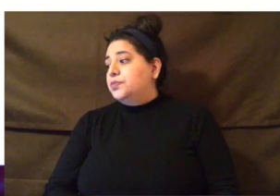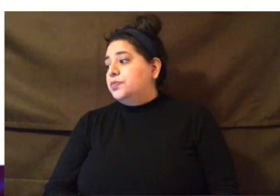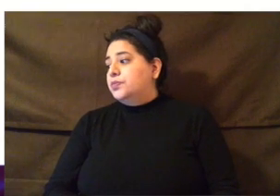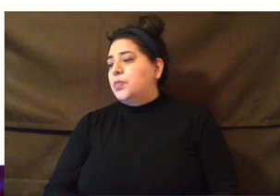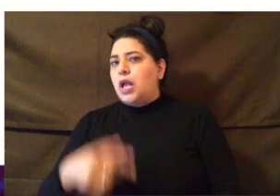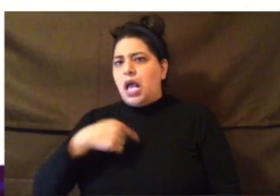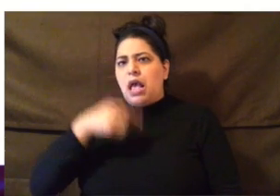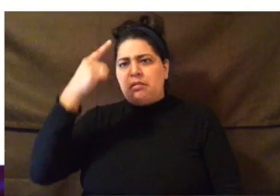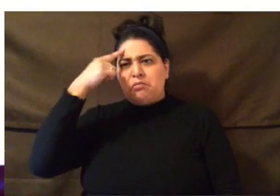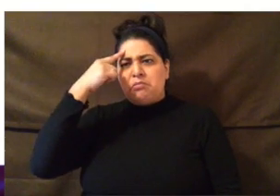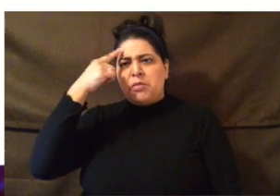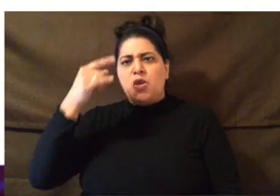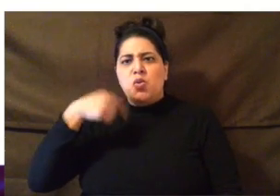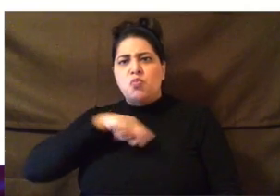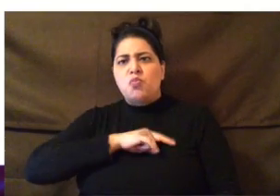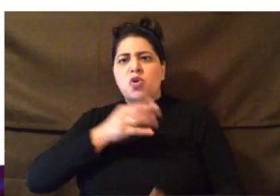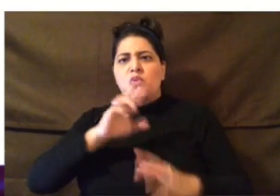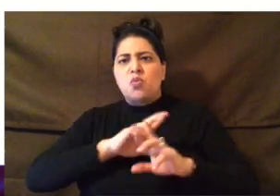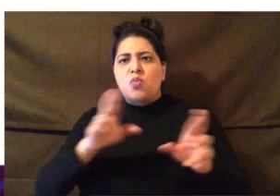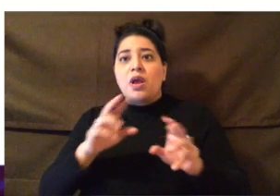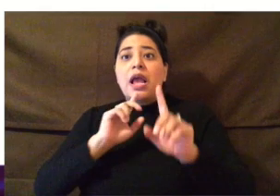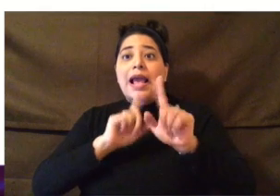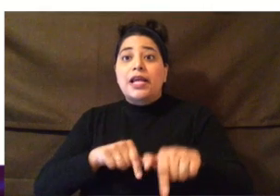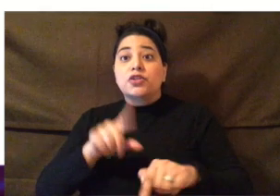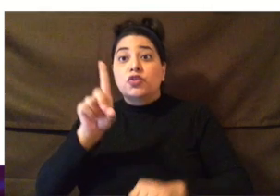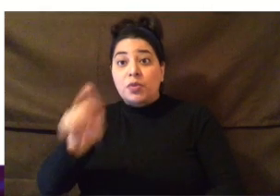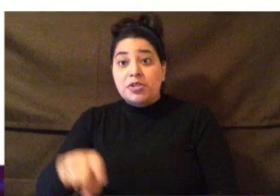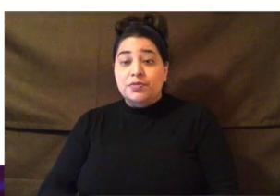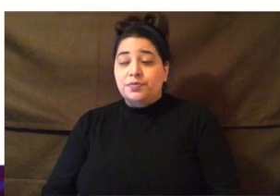we're ready to answer some questions.